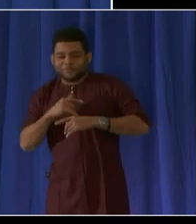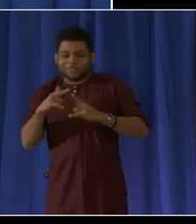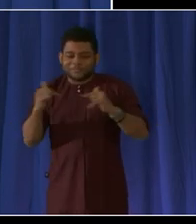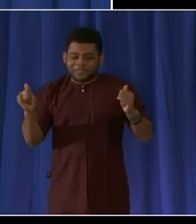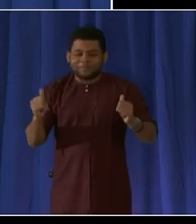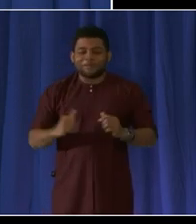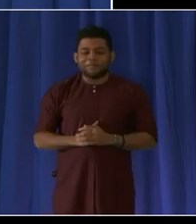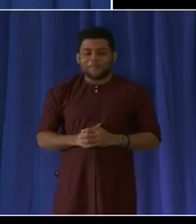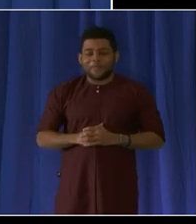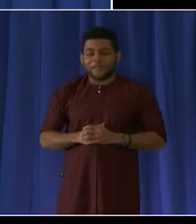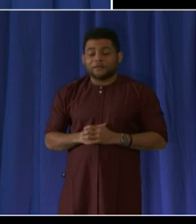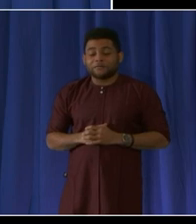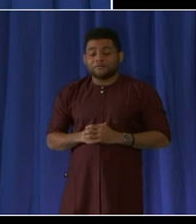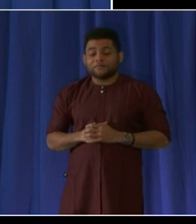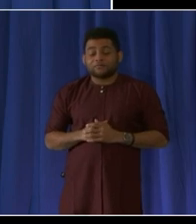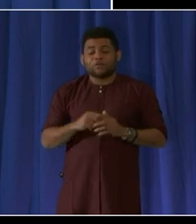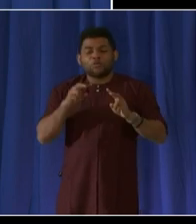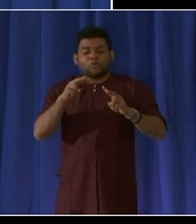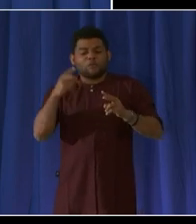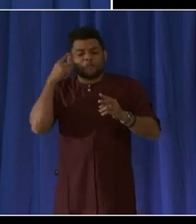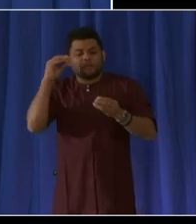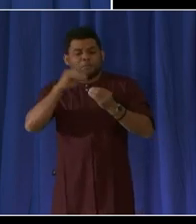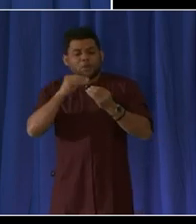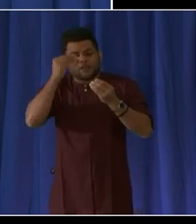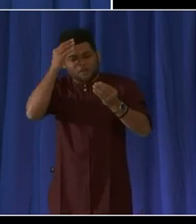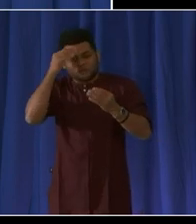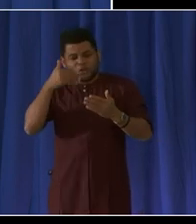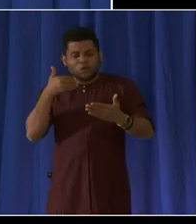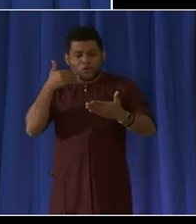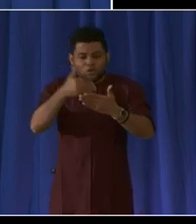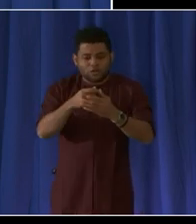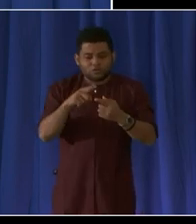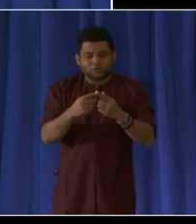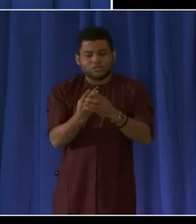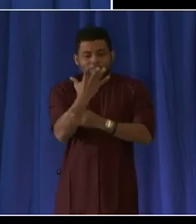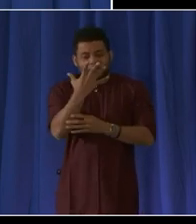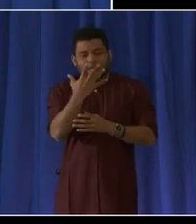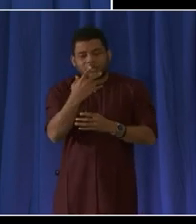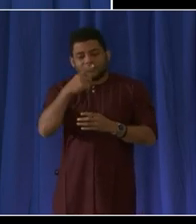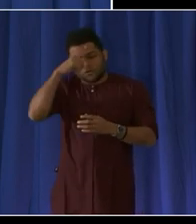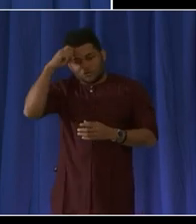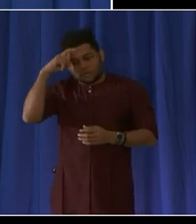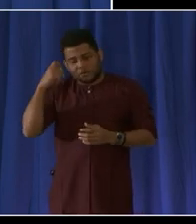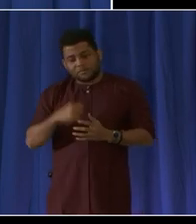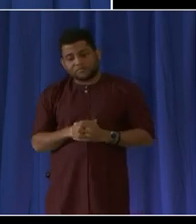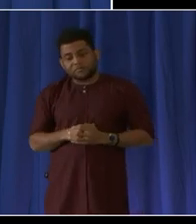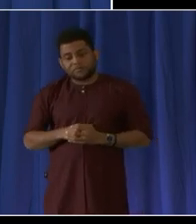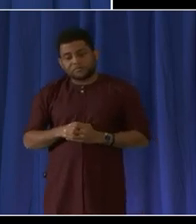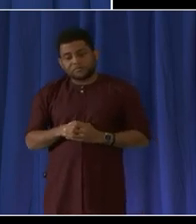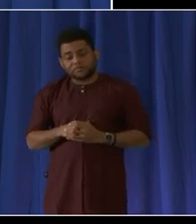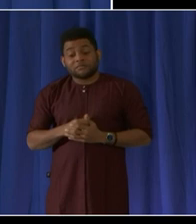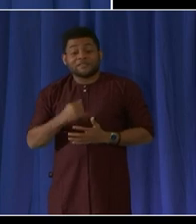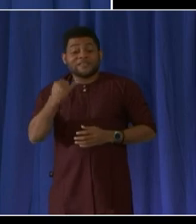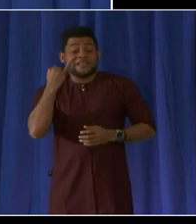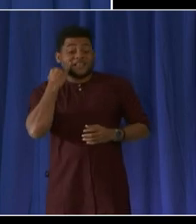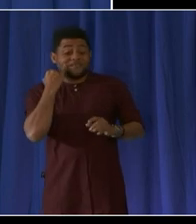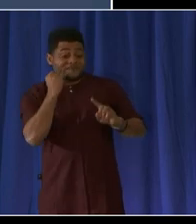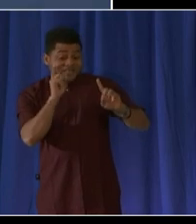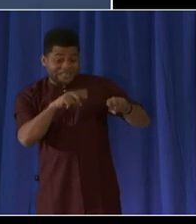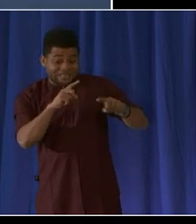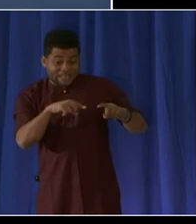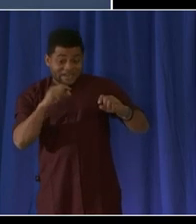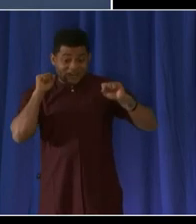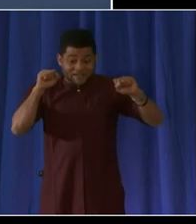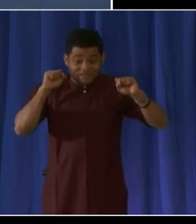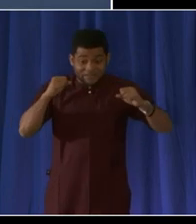more information as relates to summer. Great. Moving to our next question. If attending an athletic event, will